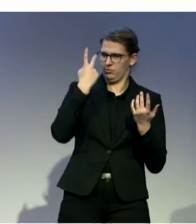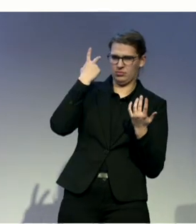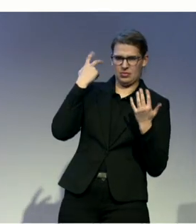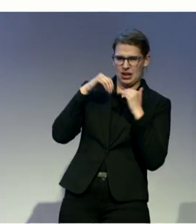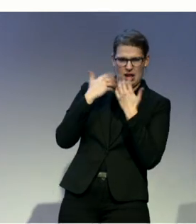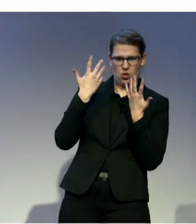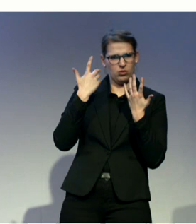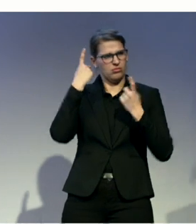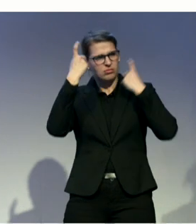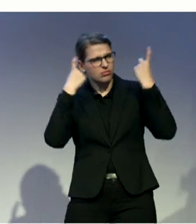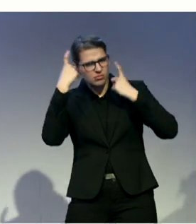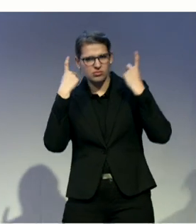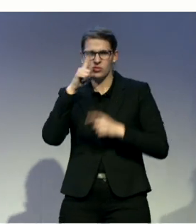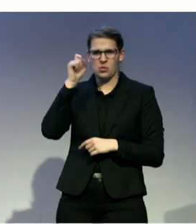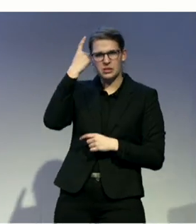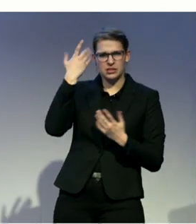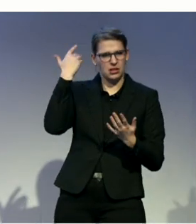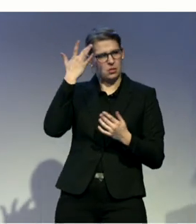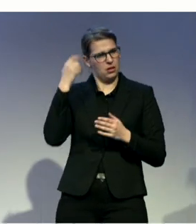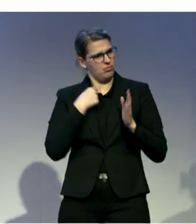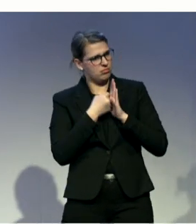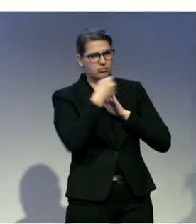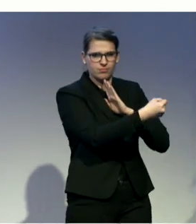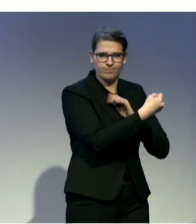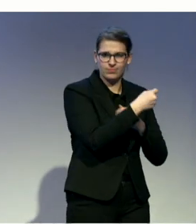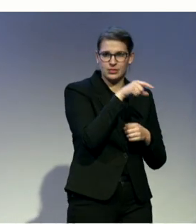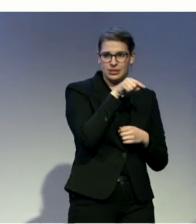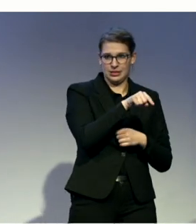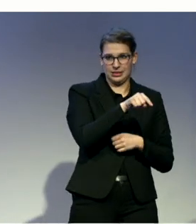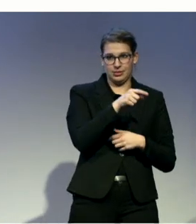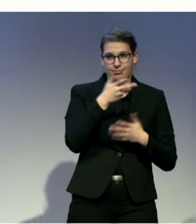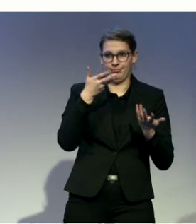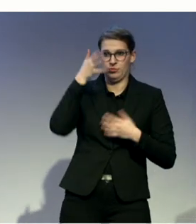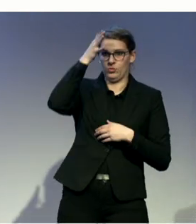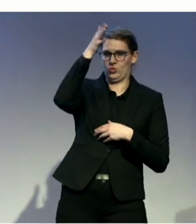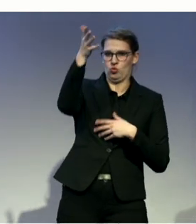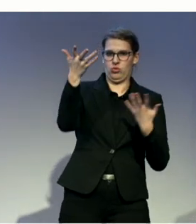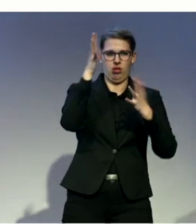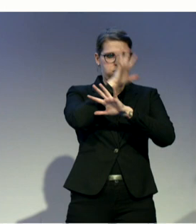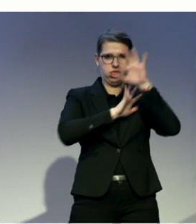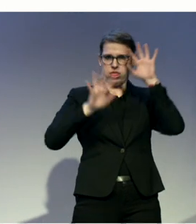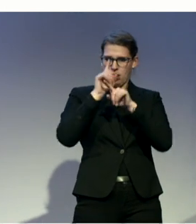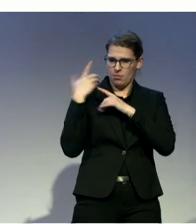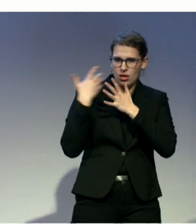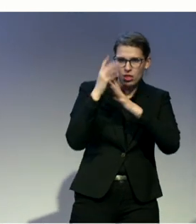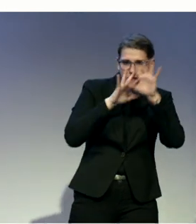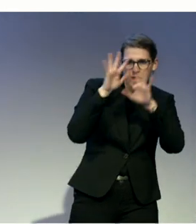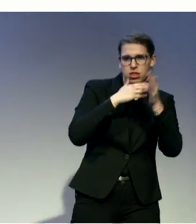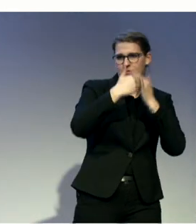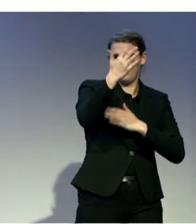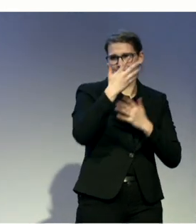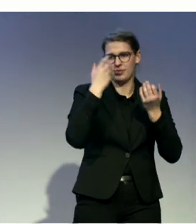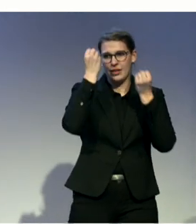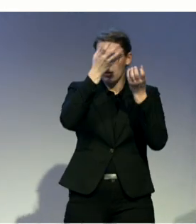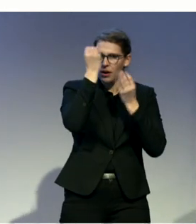And we never underestimate the power of the past, and we are working to clarify the past, to bring the family if the family